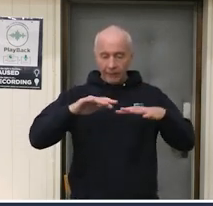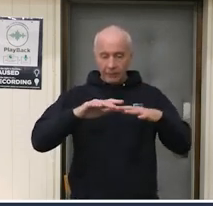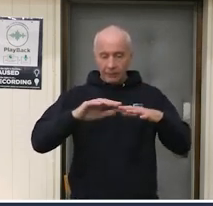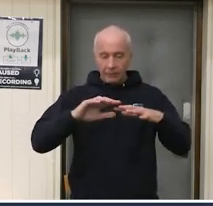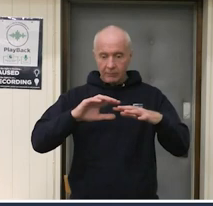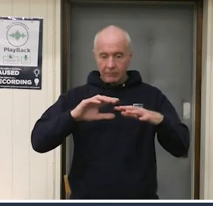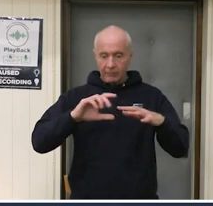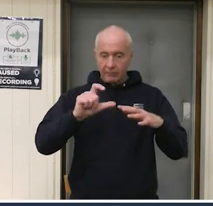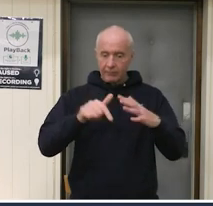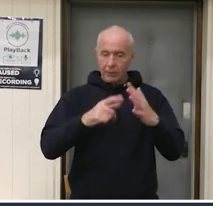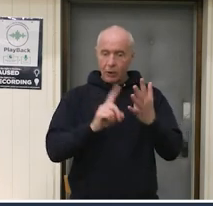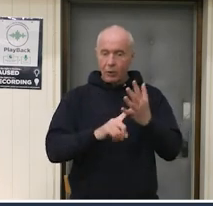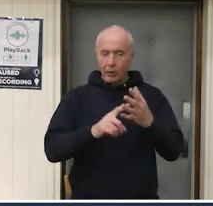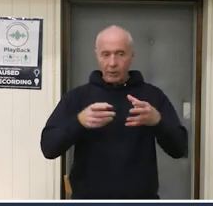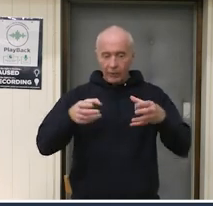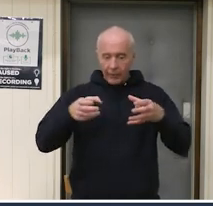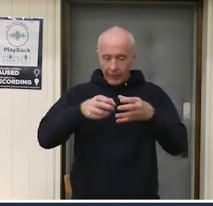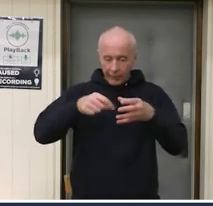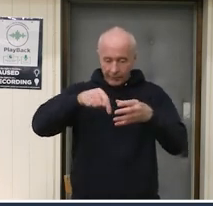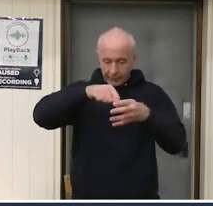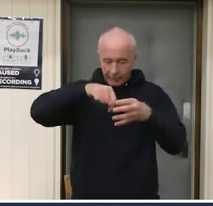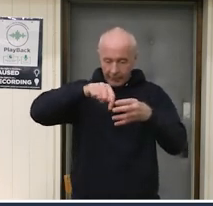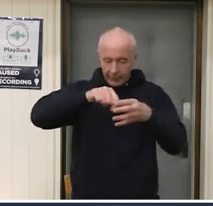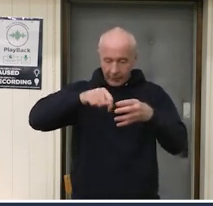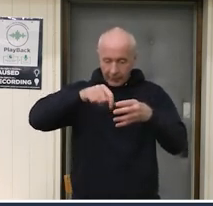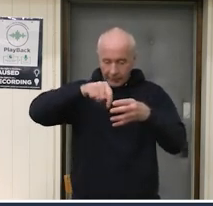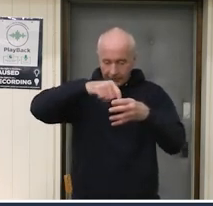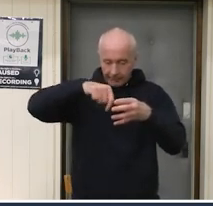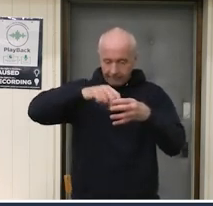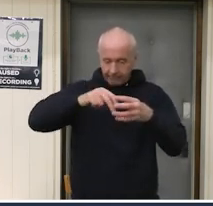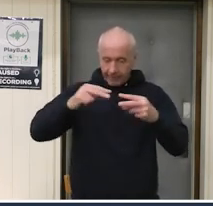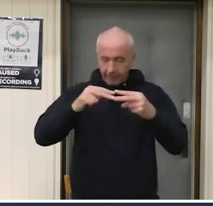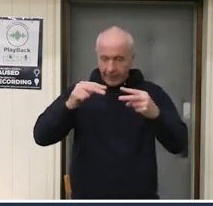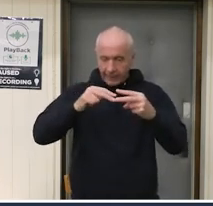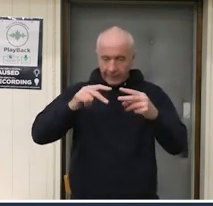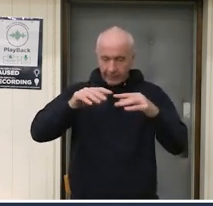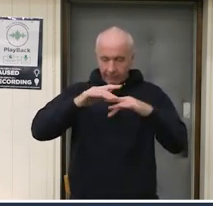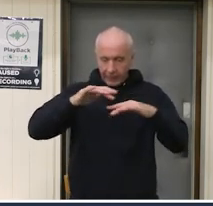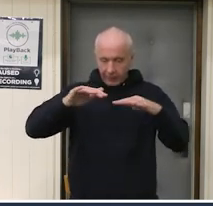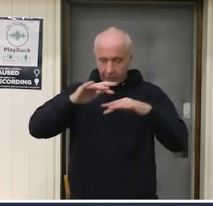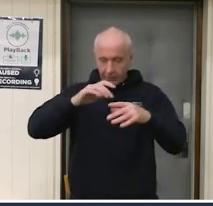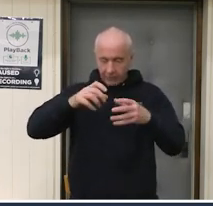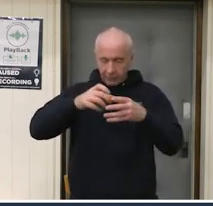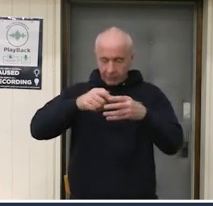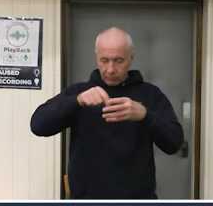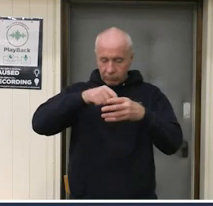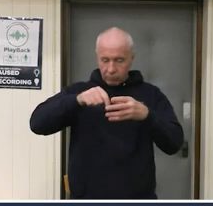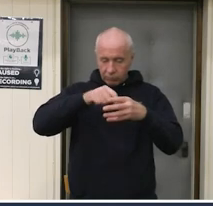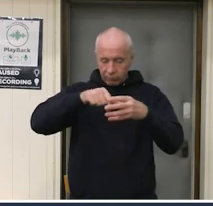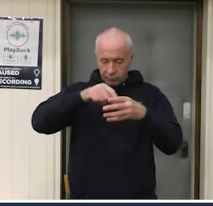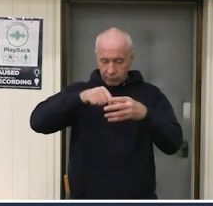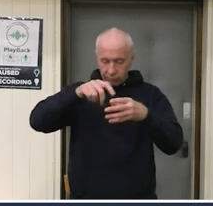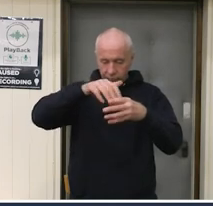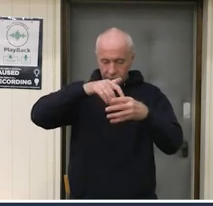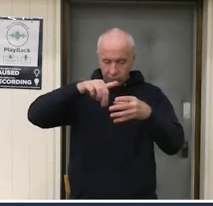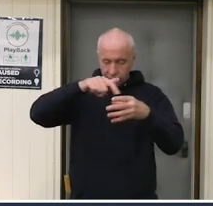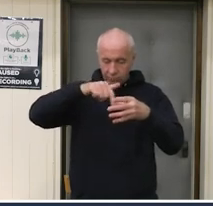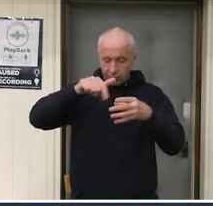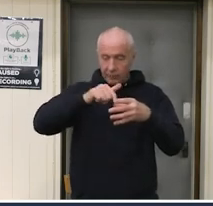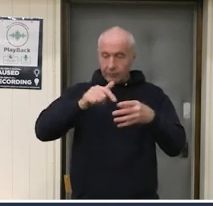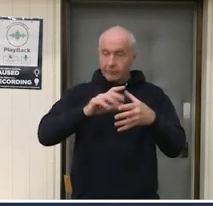goes around the center of the donut. This magnetic field combines with the